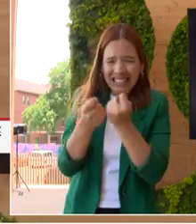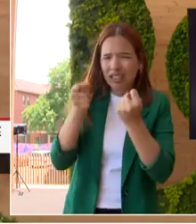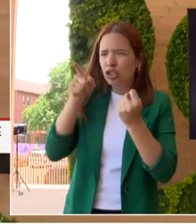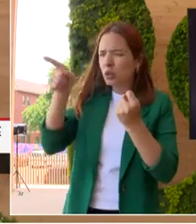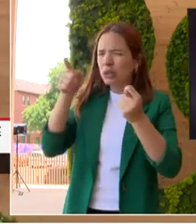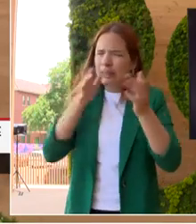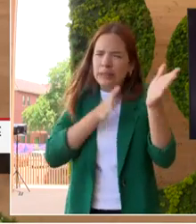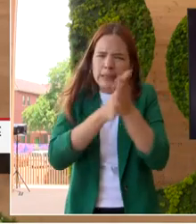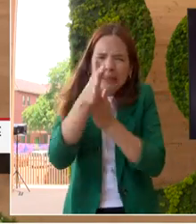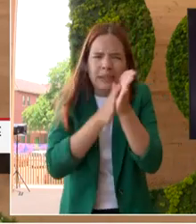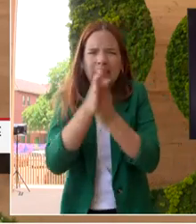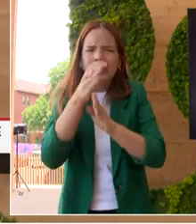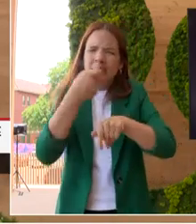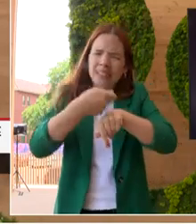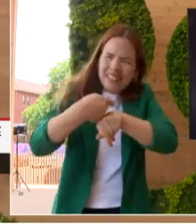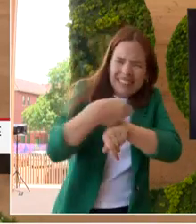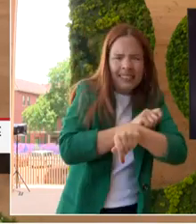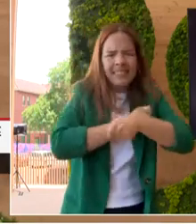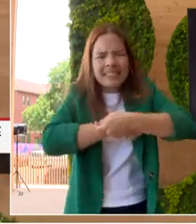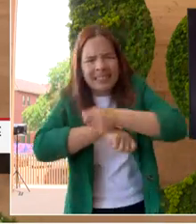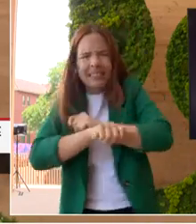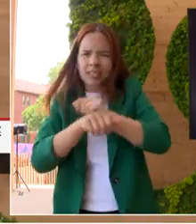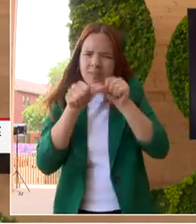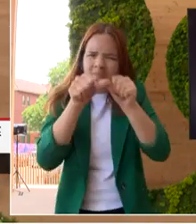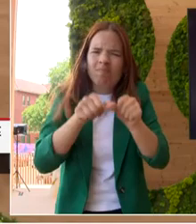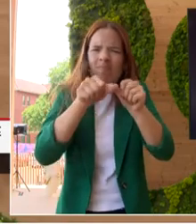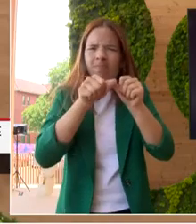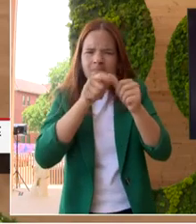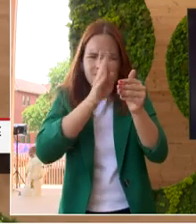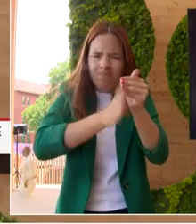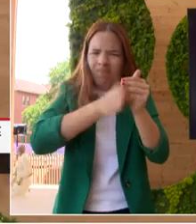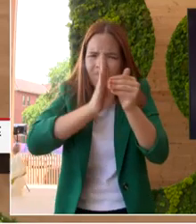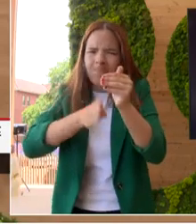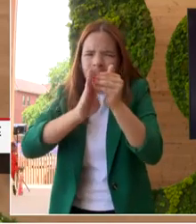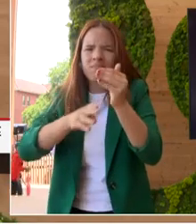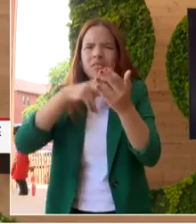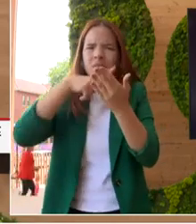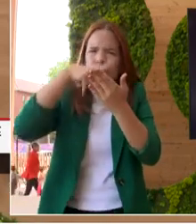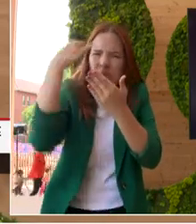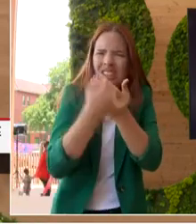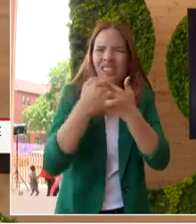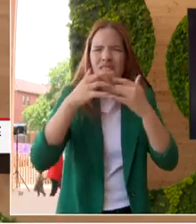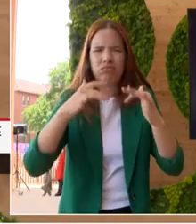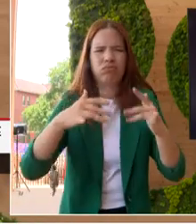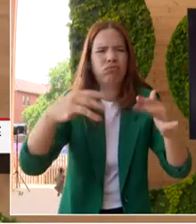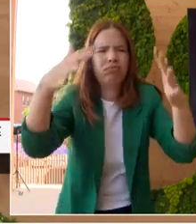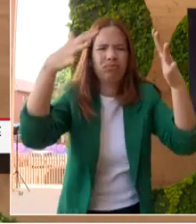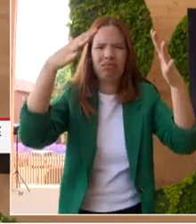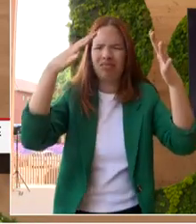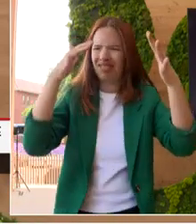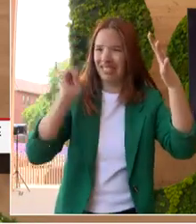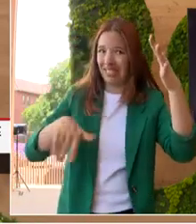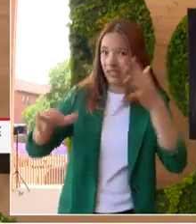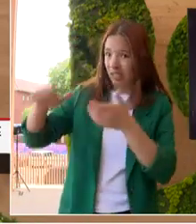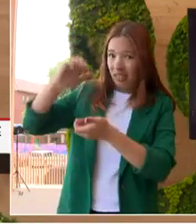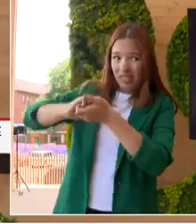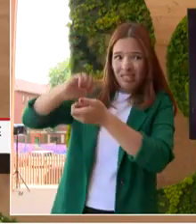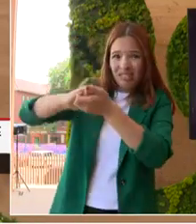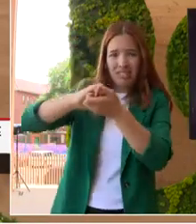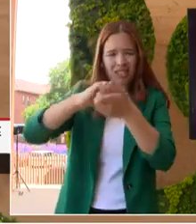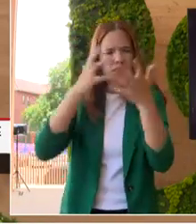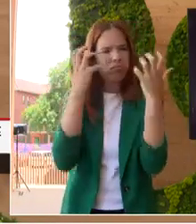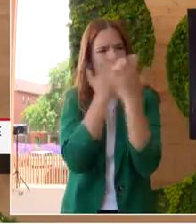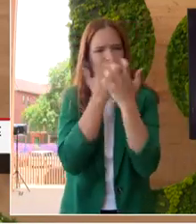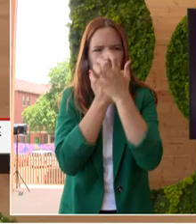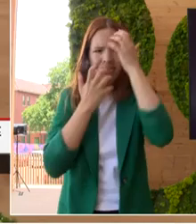excellence and kept the project on track. We hope that this partnership between a real estate developer, Red Brick, a